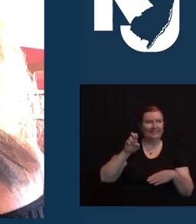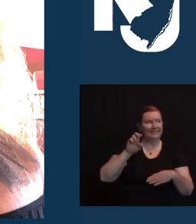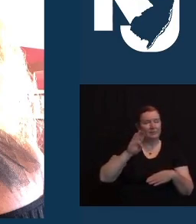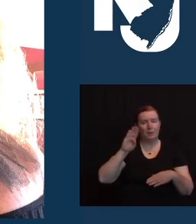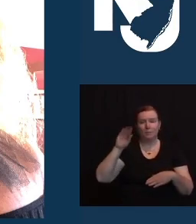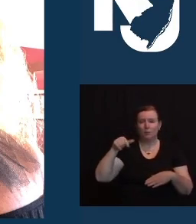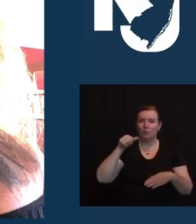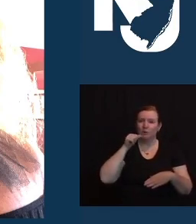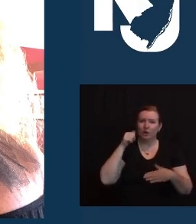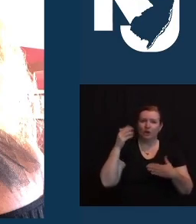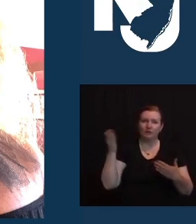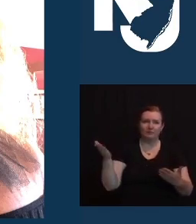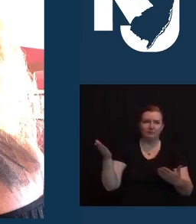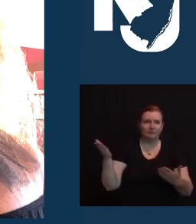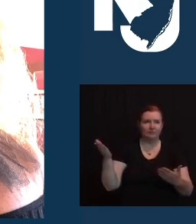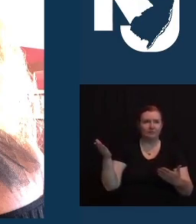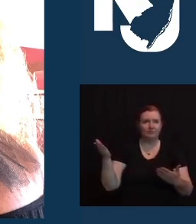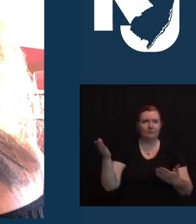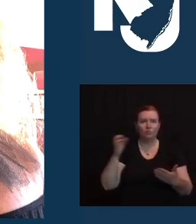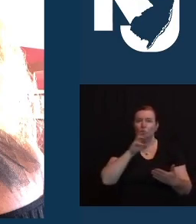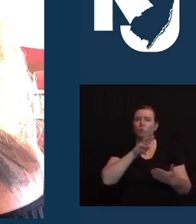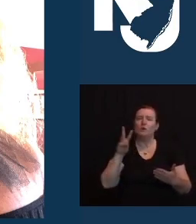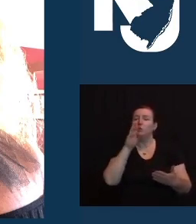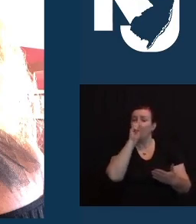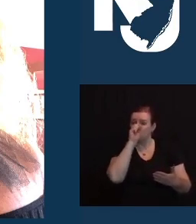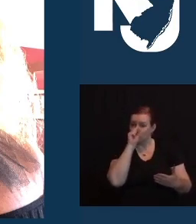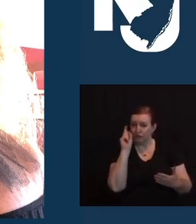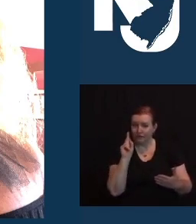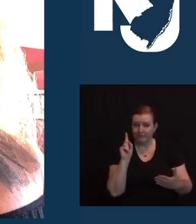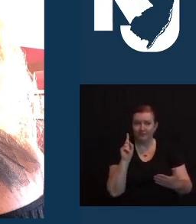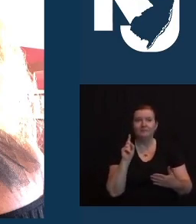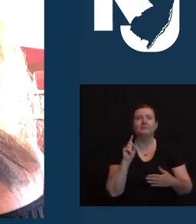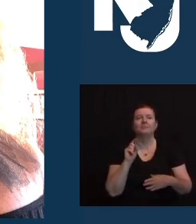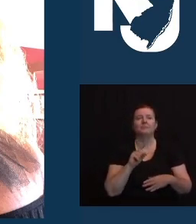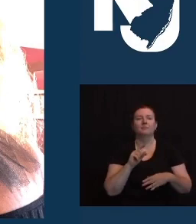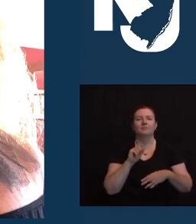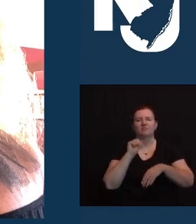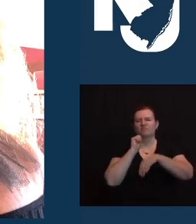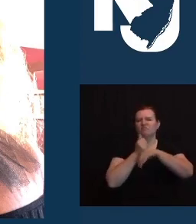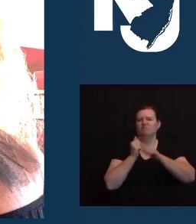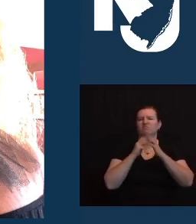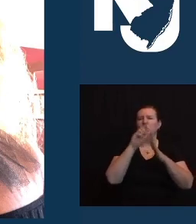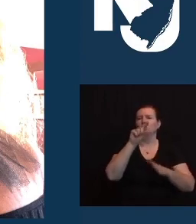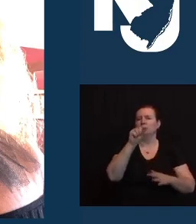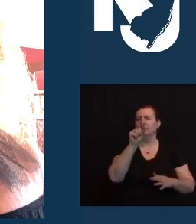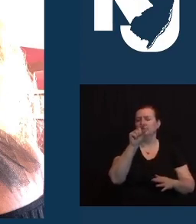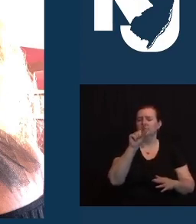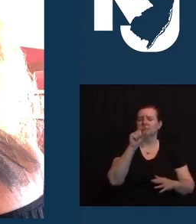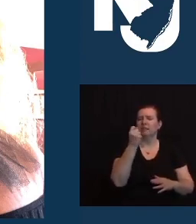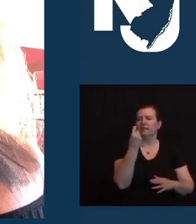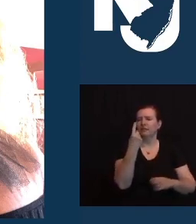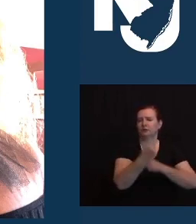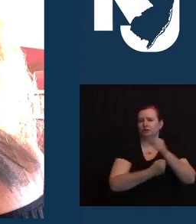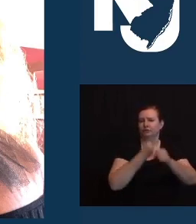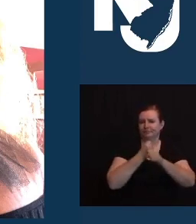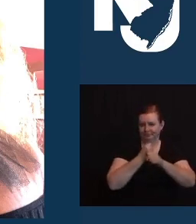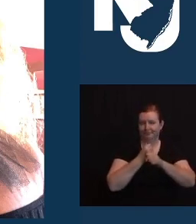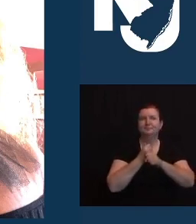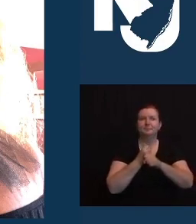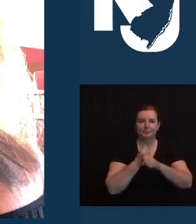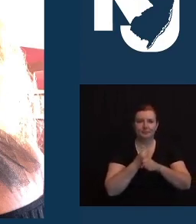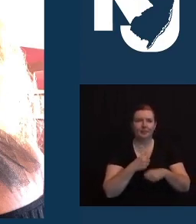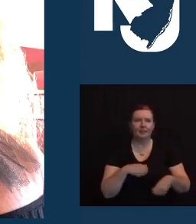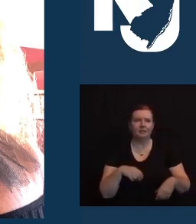neighborhood fixture since 2011. Founder Susan Hofberg's, there she is right there, her dream has always been to provide the